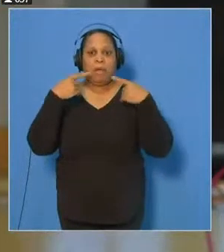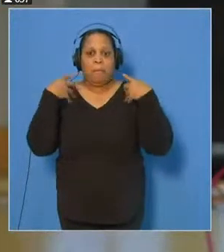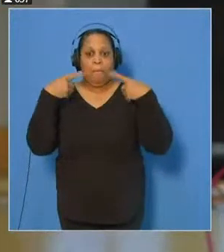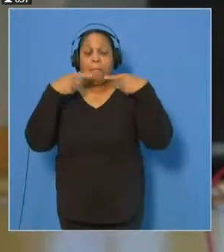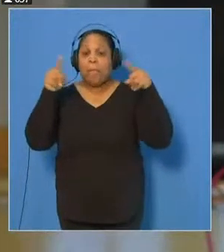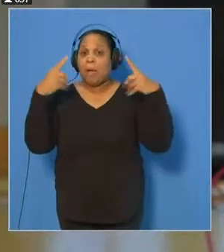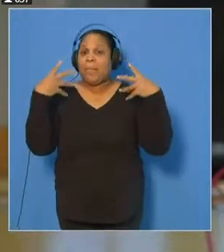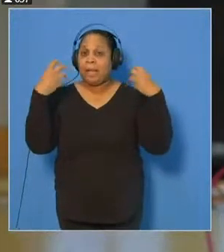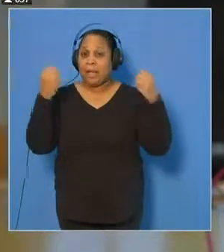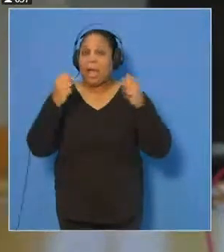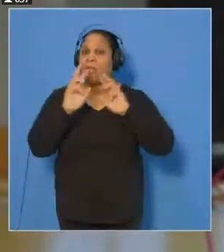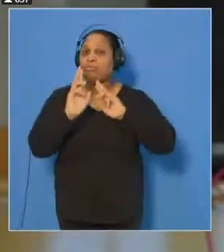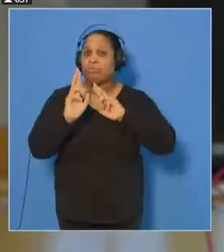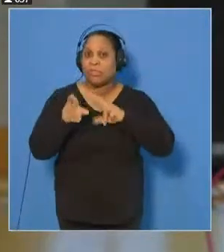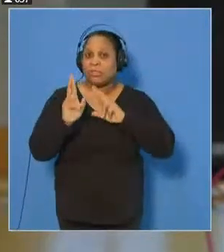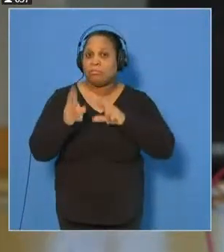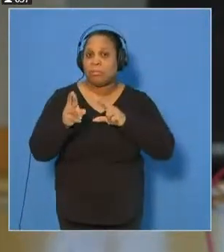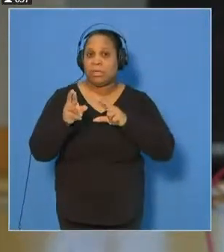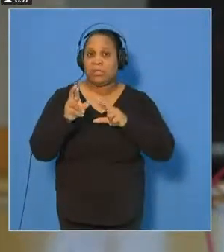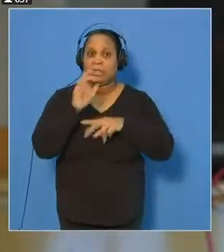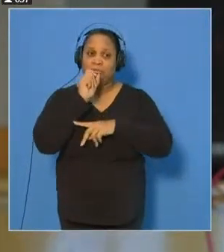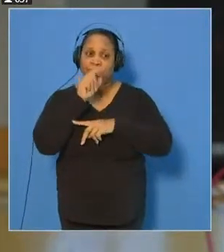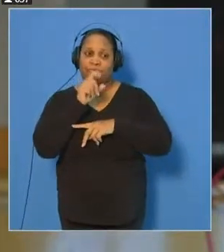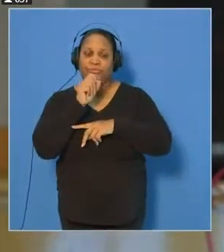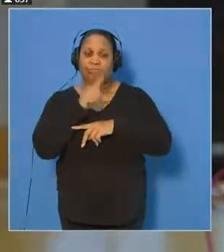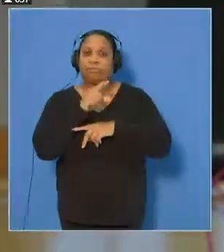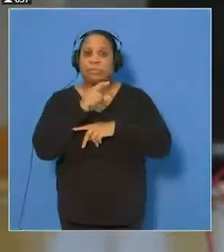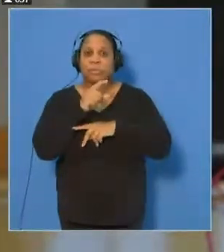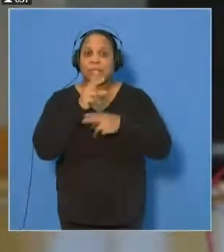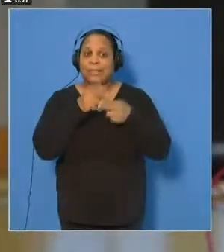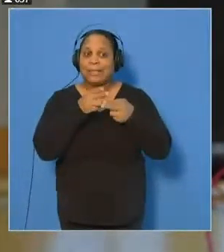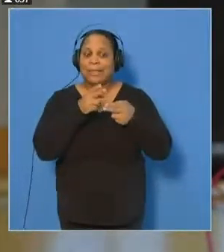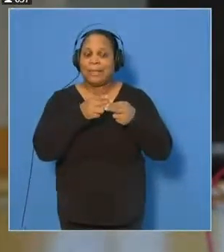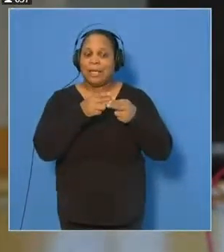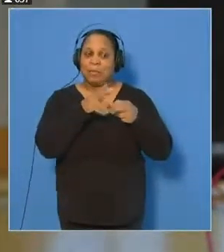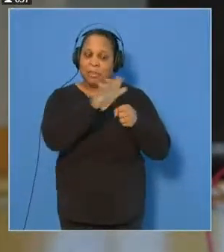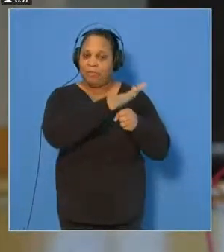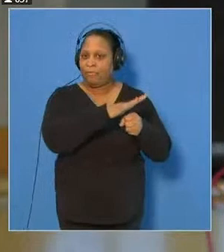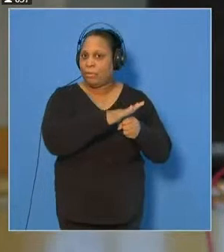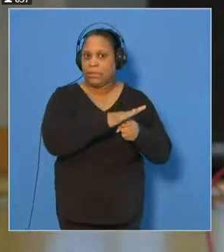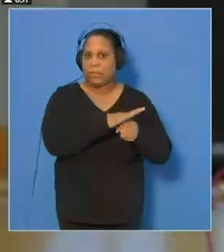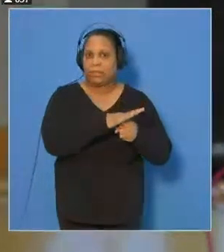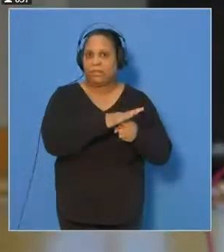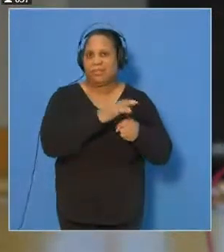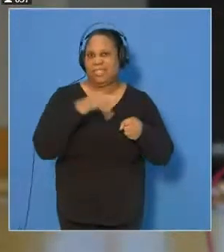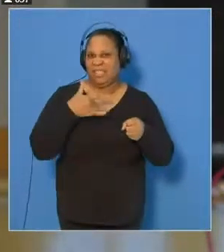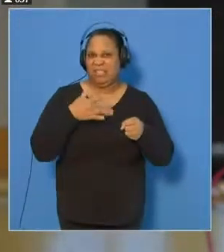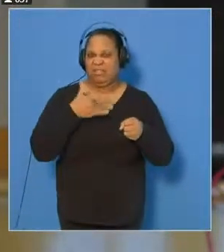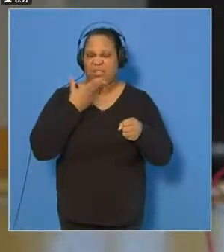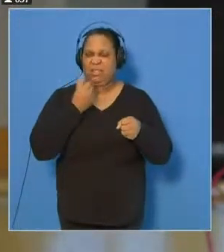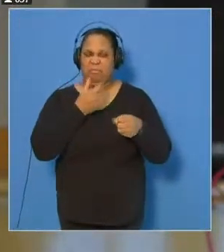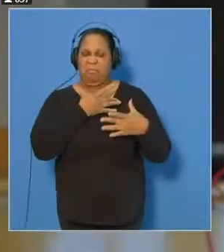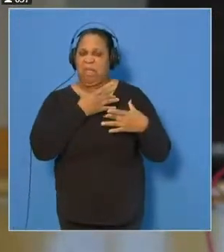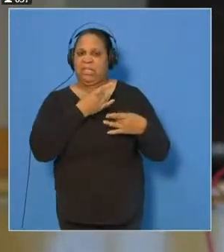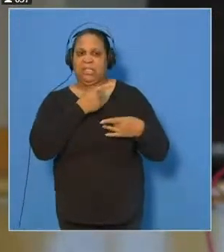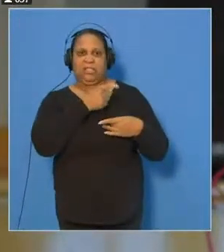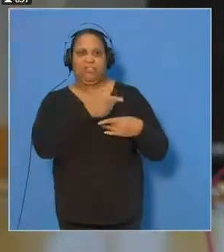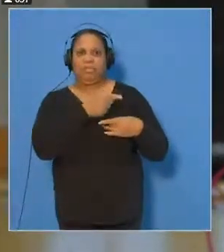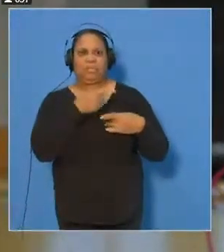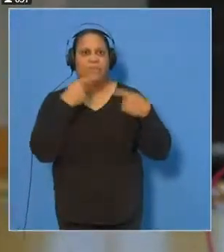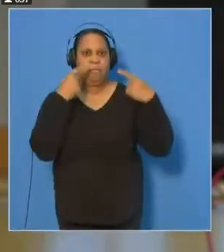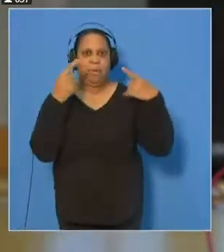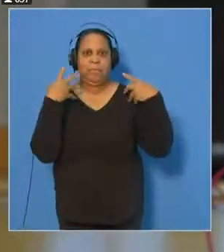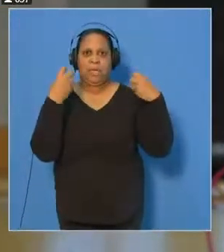so to speak, insofar as disclosing the name of the facility, because they didn't feel that it was in the best interest from a public